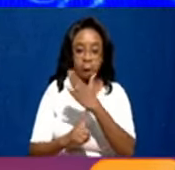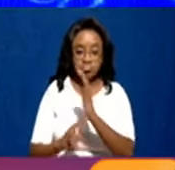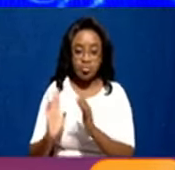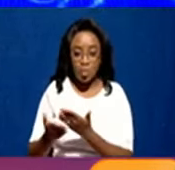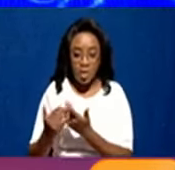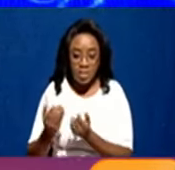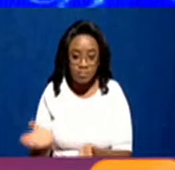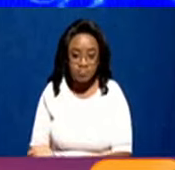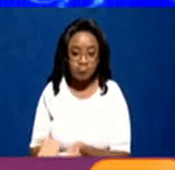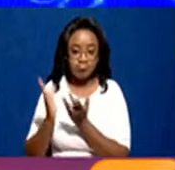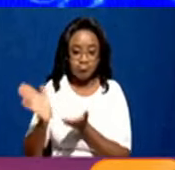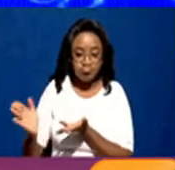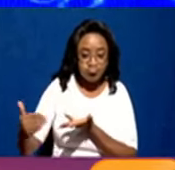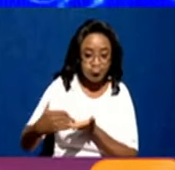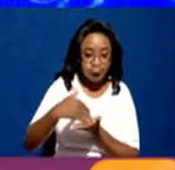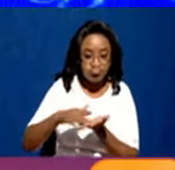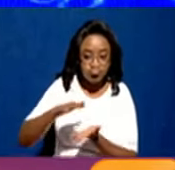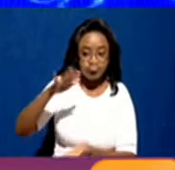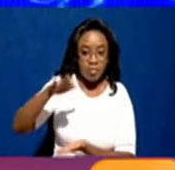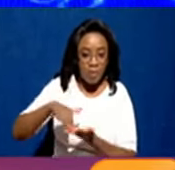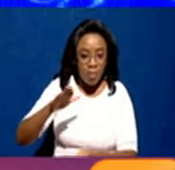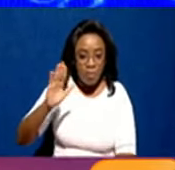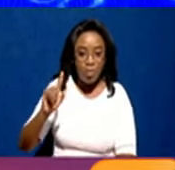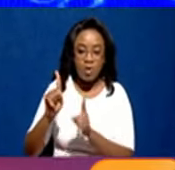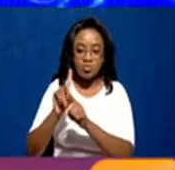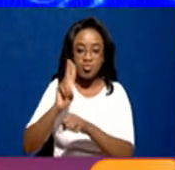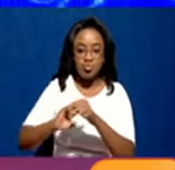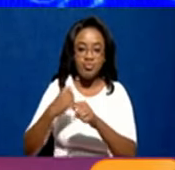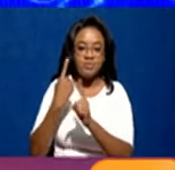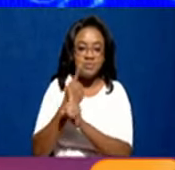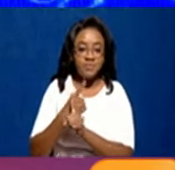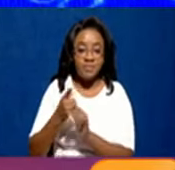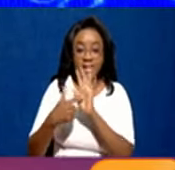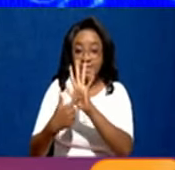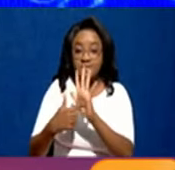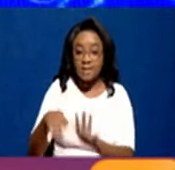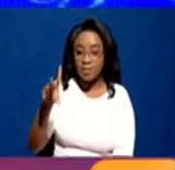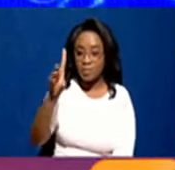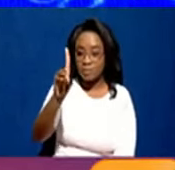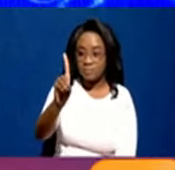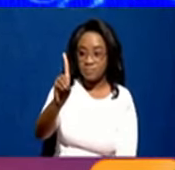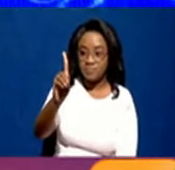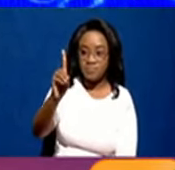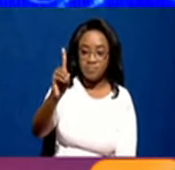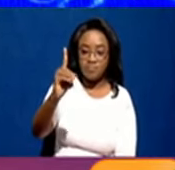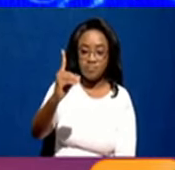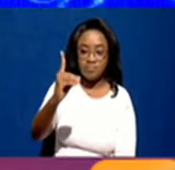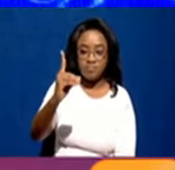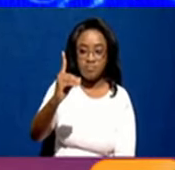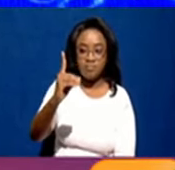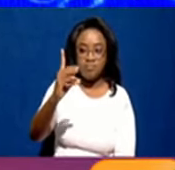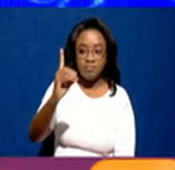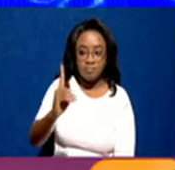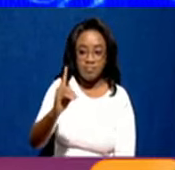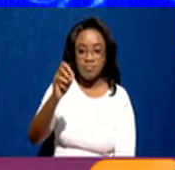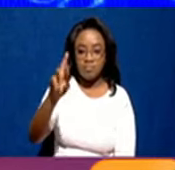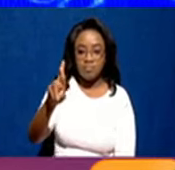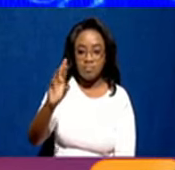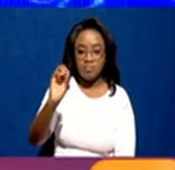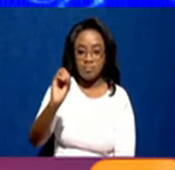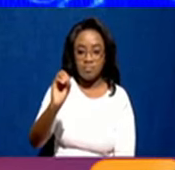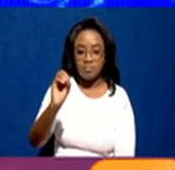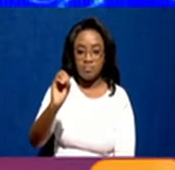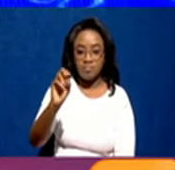crop production and involves using a range of tools such as drones and other products. On Smart Farm